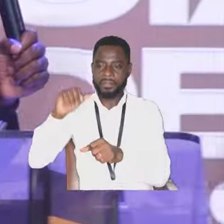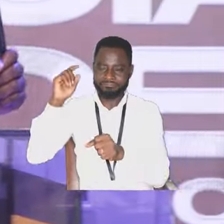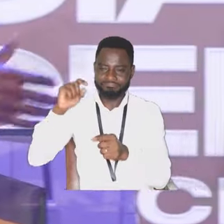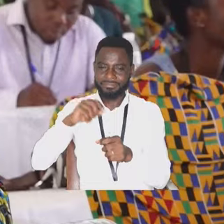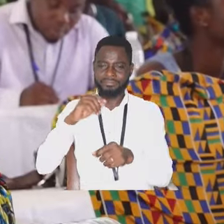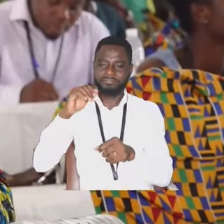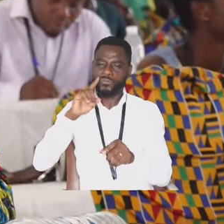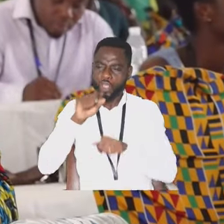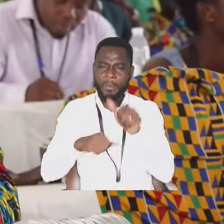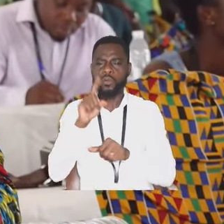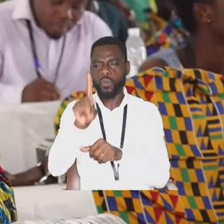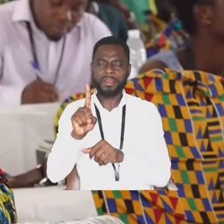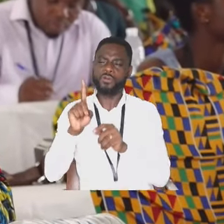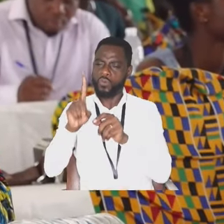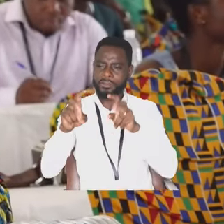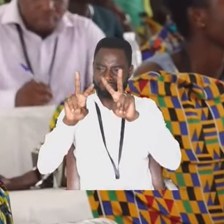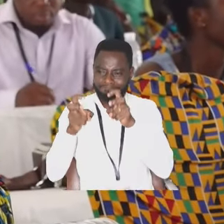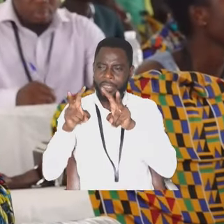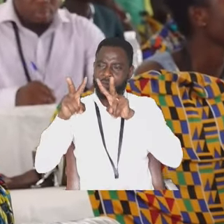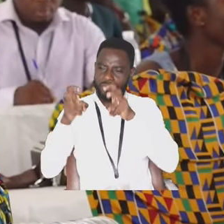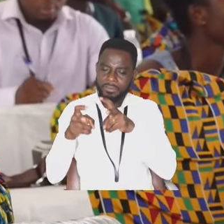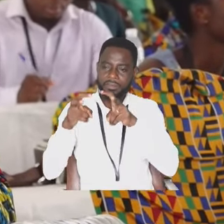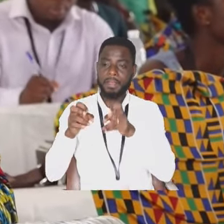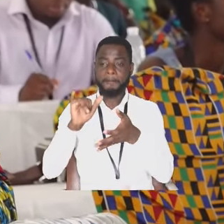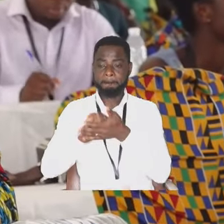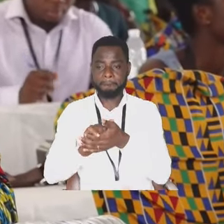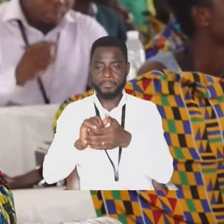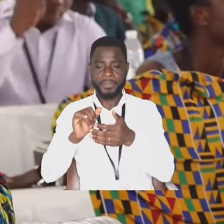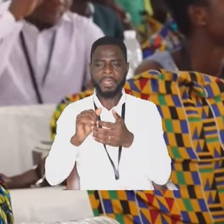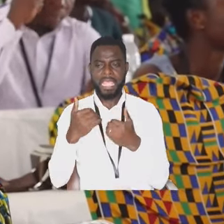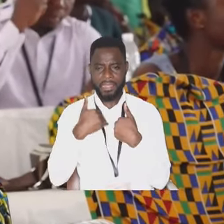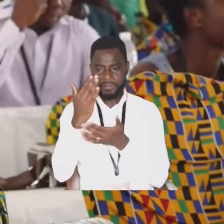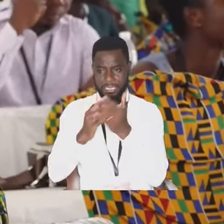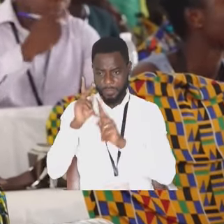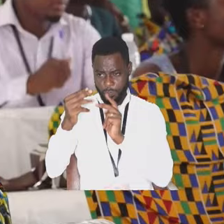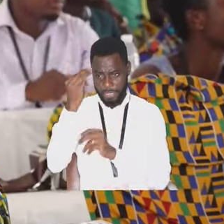hammering one thing, saying one thing. But at the end of the day, he has some people in mind that he wanted to annihilate them.